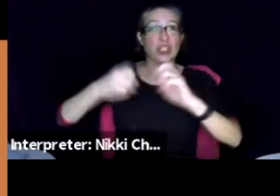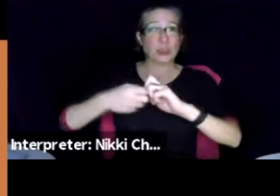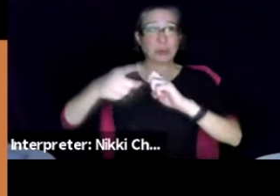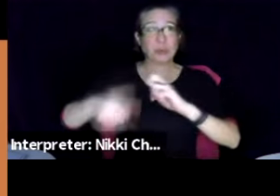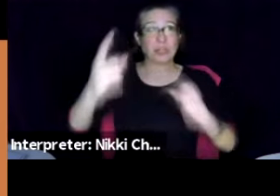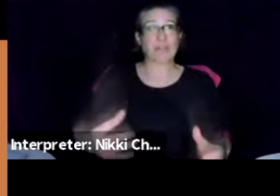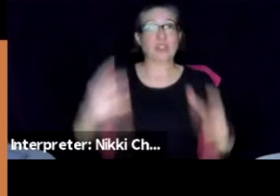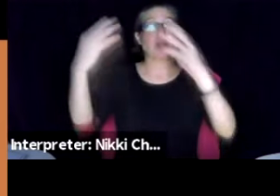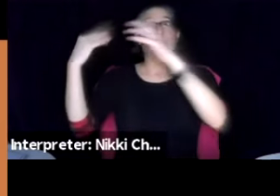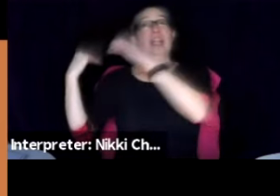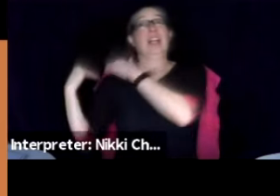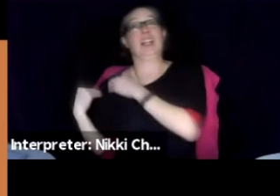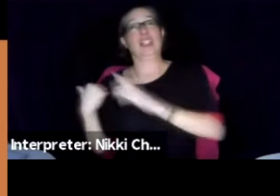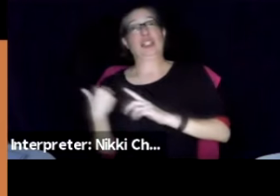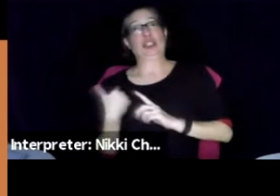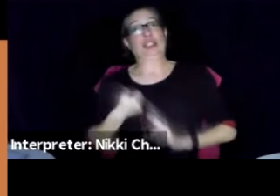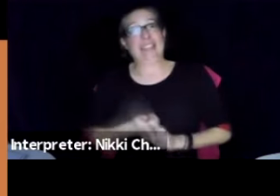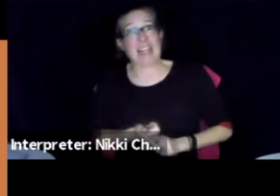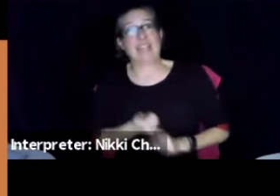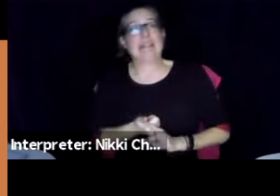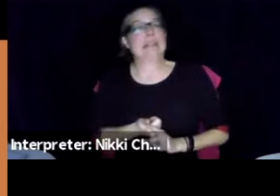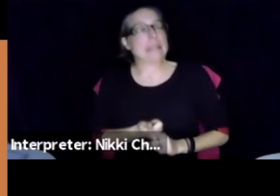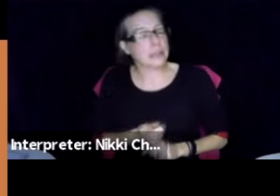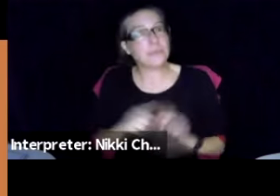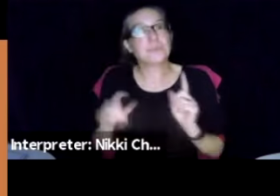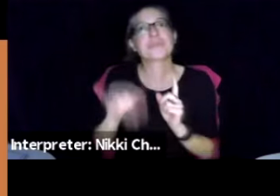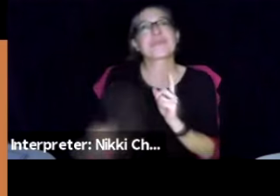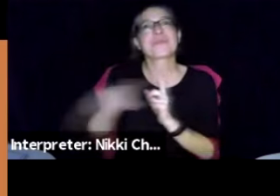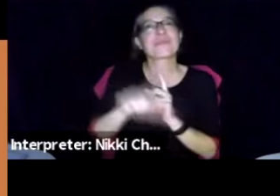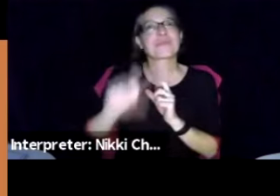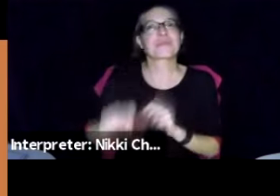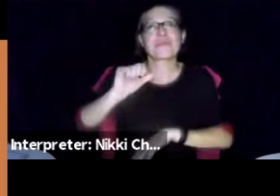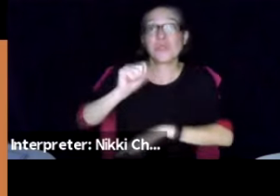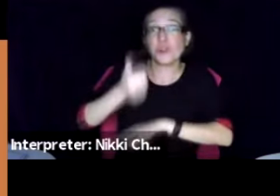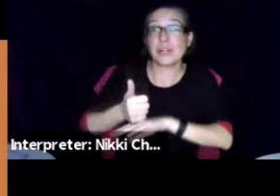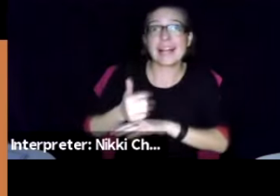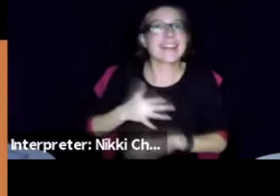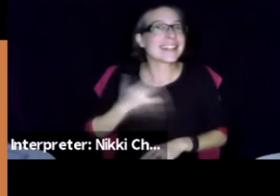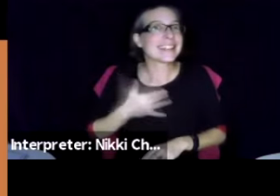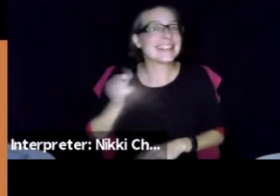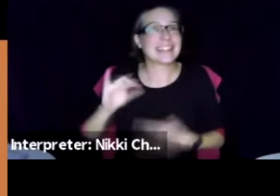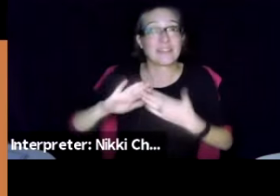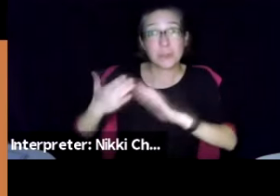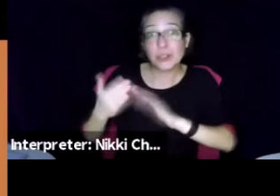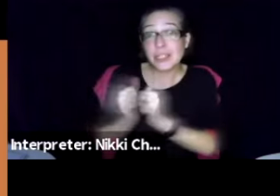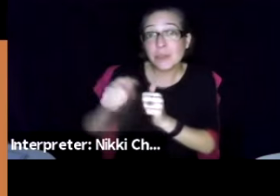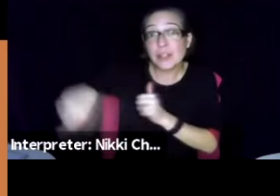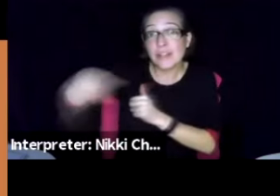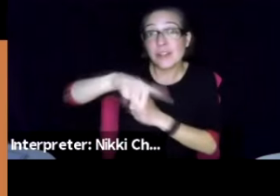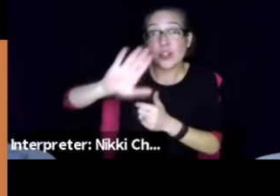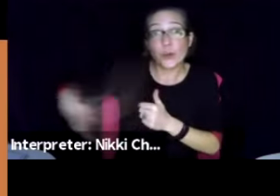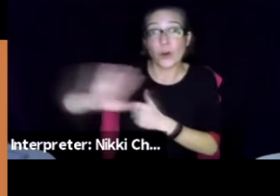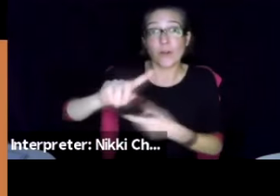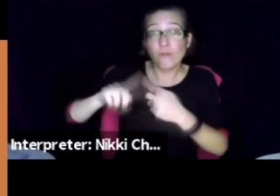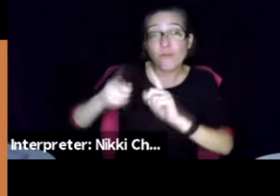create some type of sense of community with your friends, if they have similar passions as you, or with other